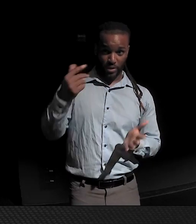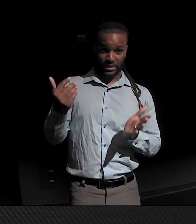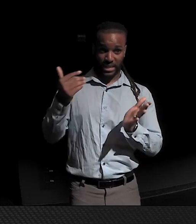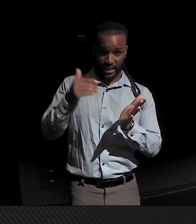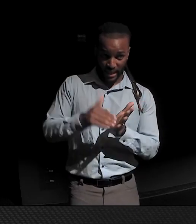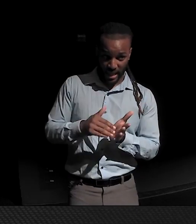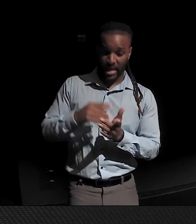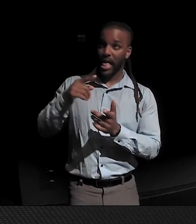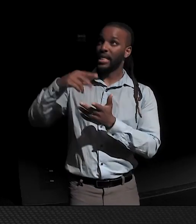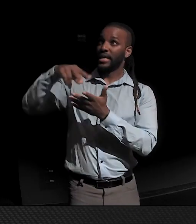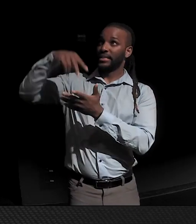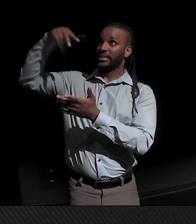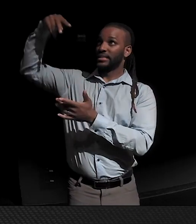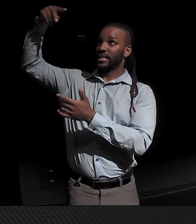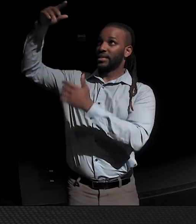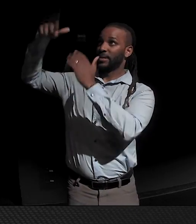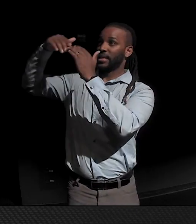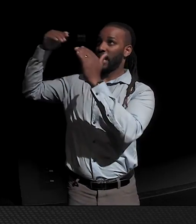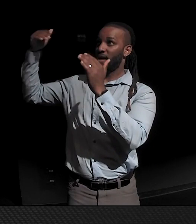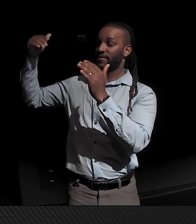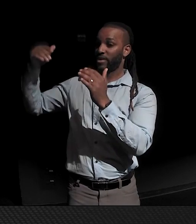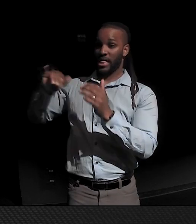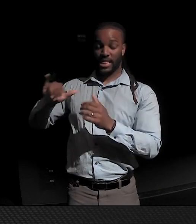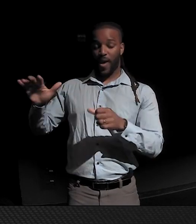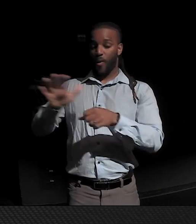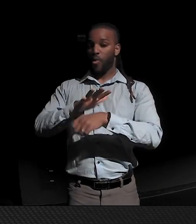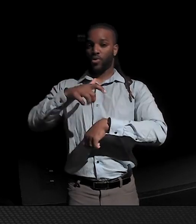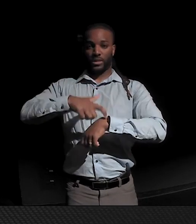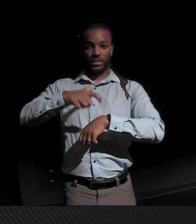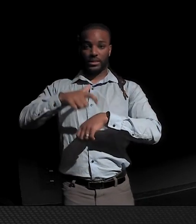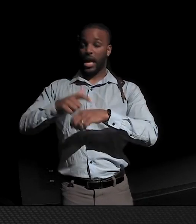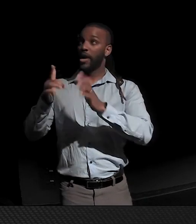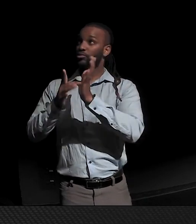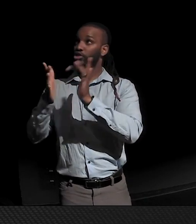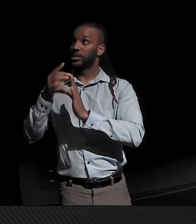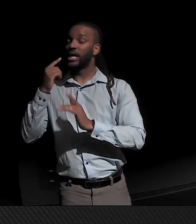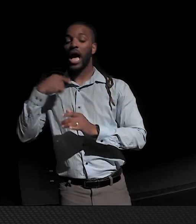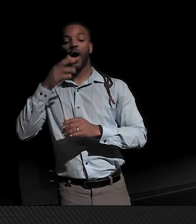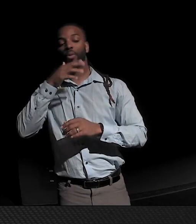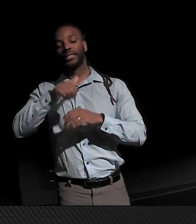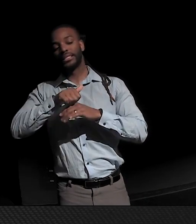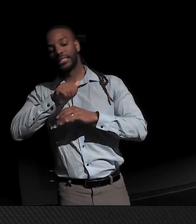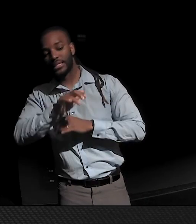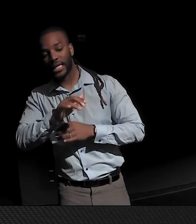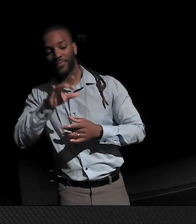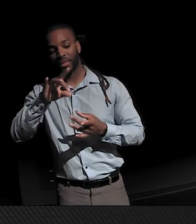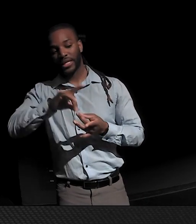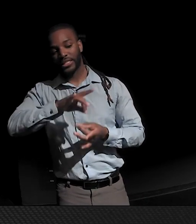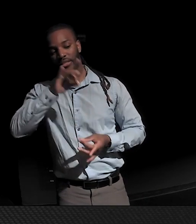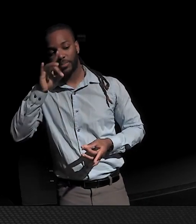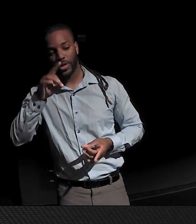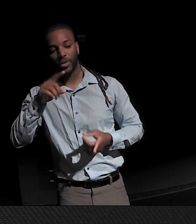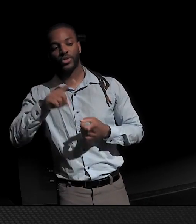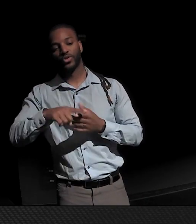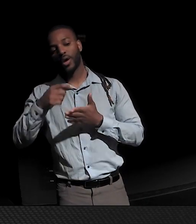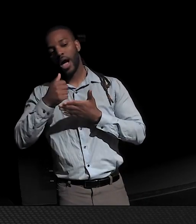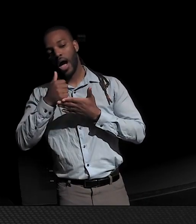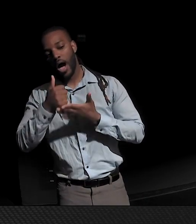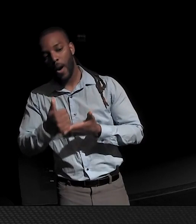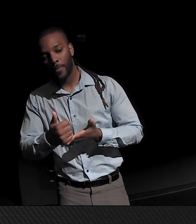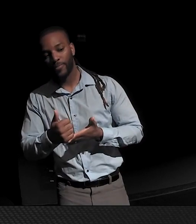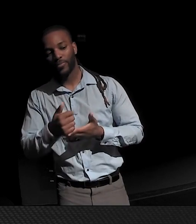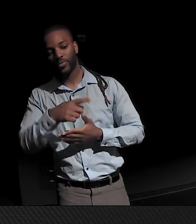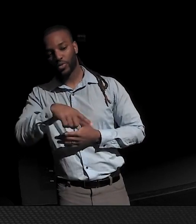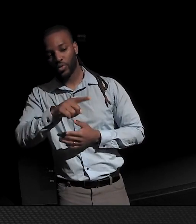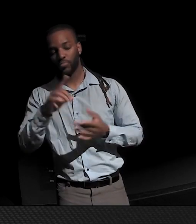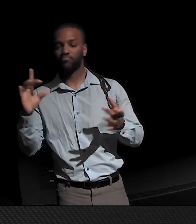rose again, and then ascended to be with the Father. Through that whole time, he said, I'm going to send the Spirit as the helper to the people of